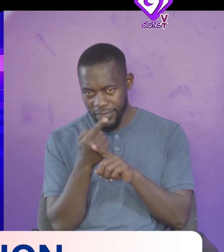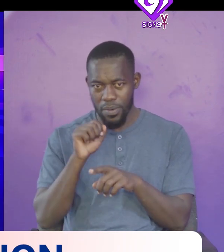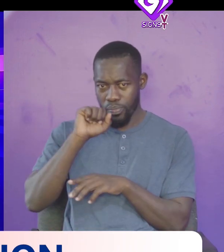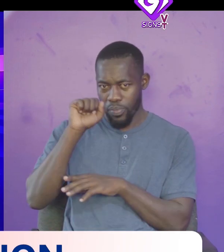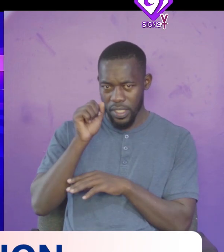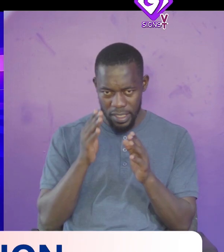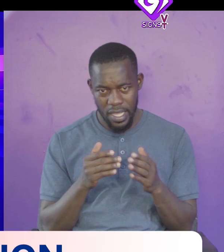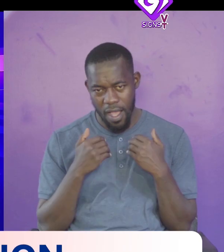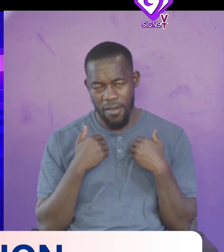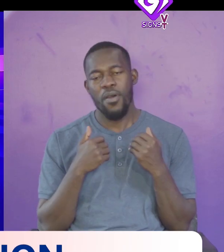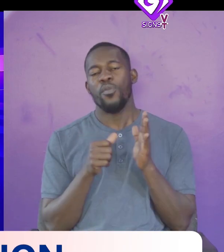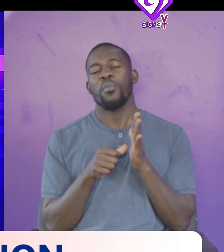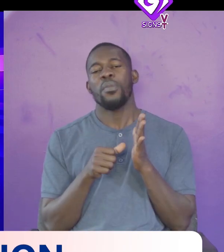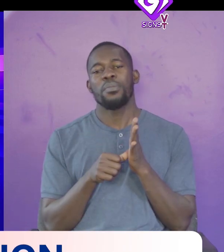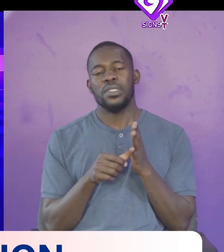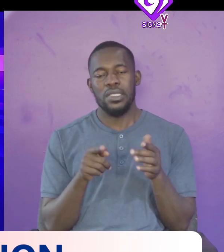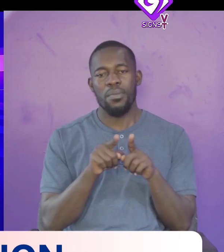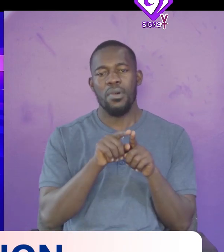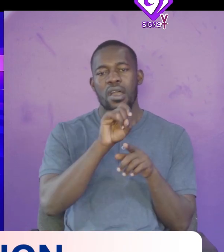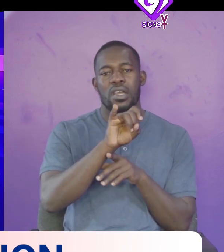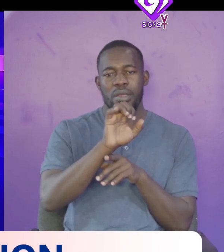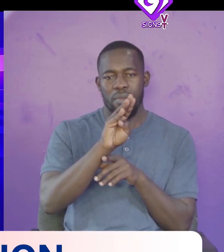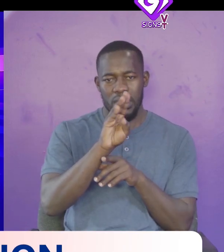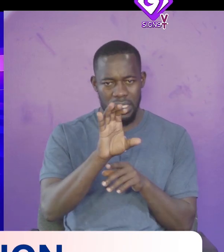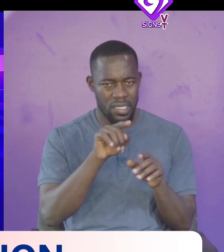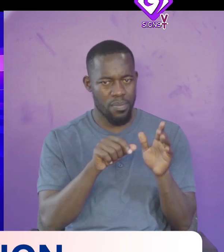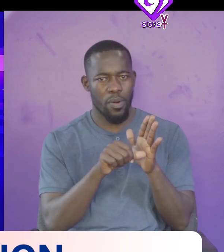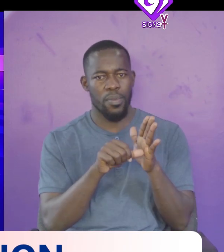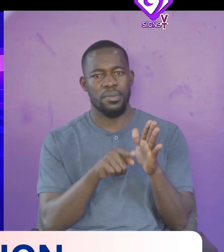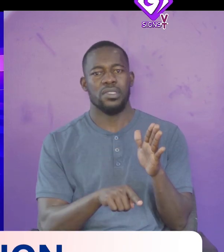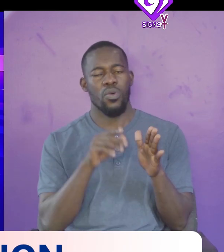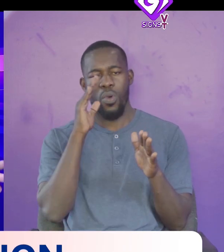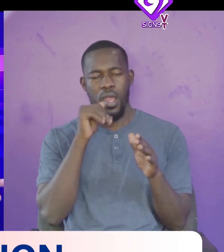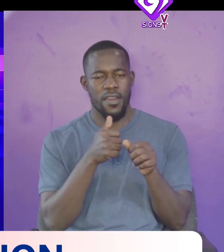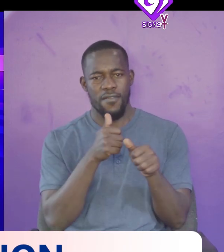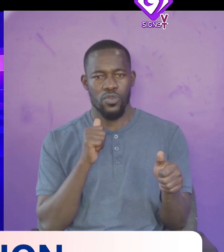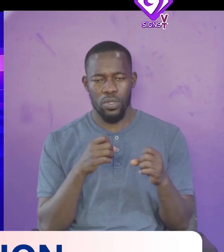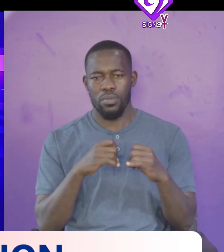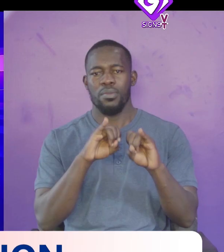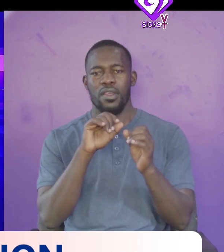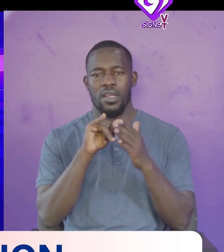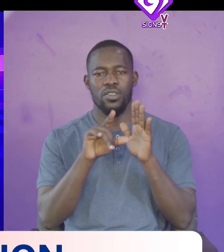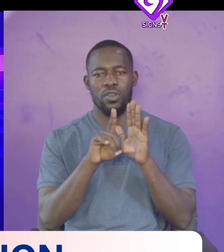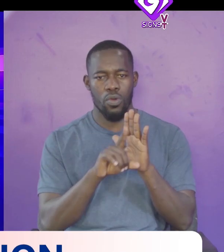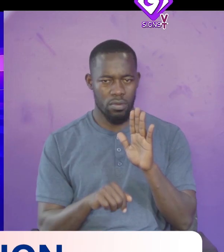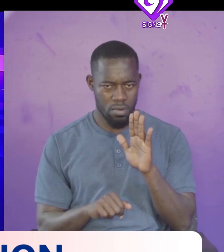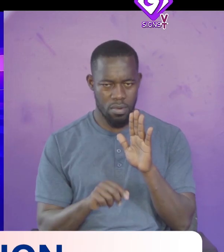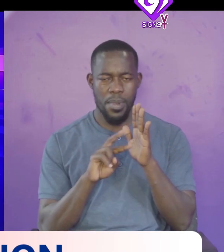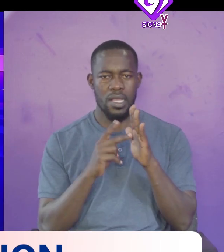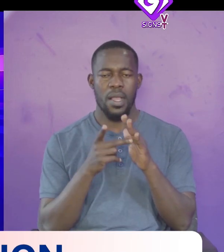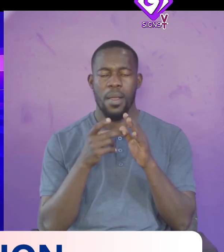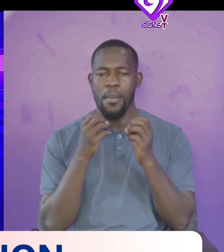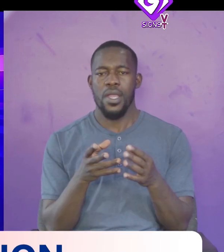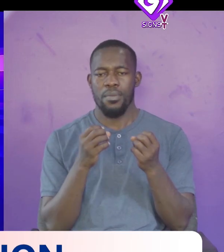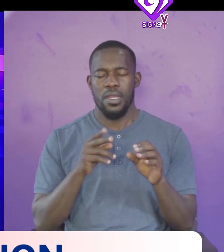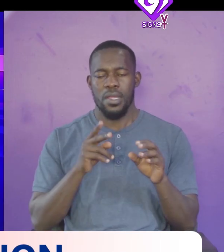the independent candidates as per the way the law requires, without discrimination. So it means that many people